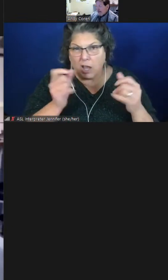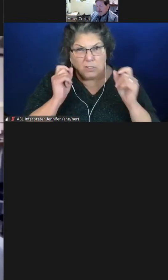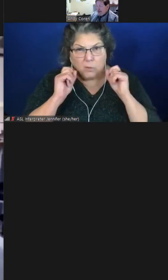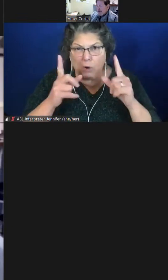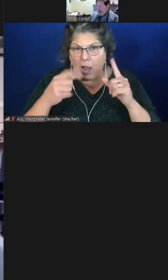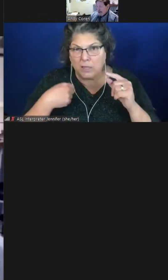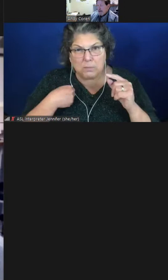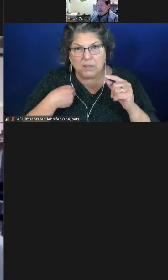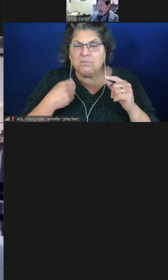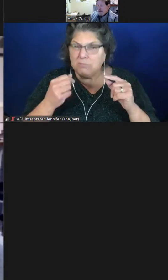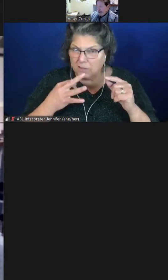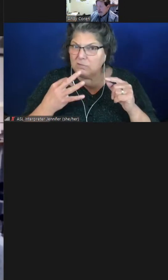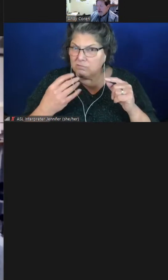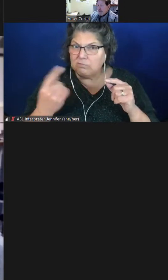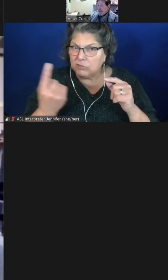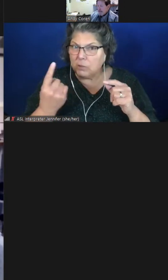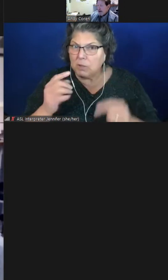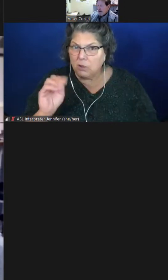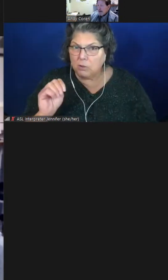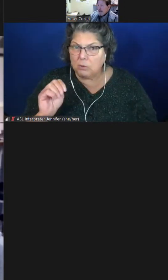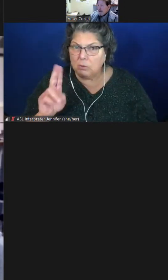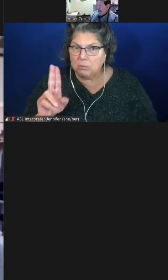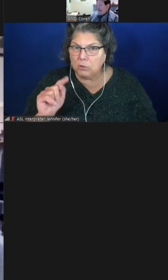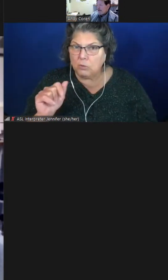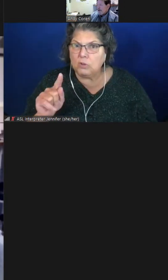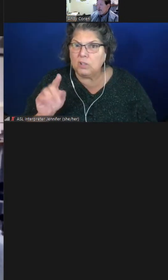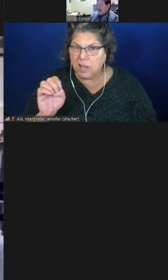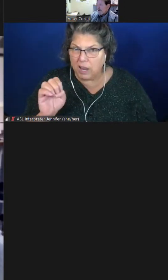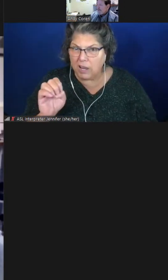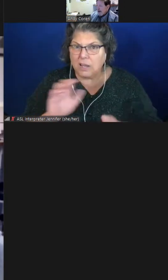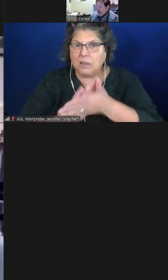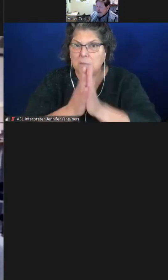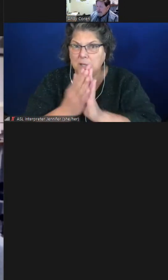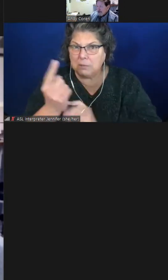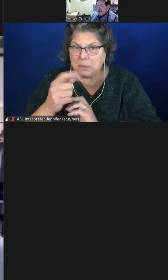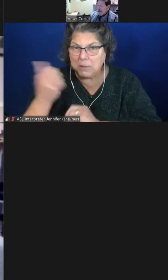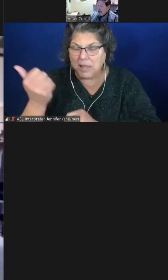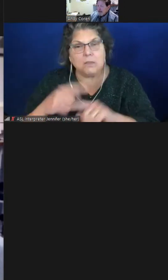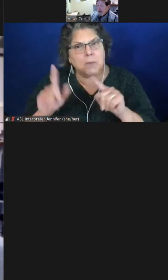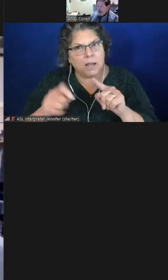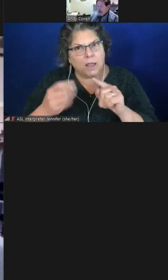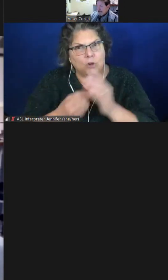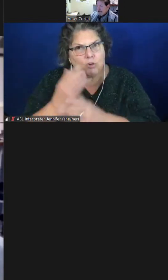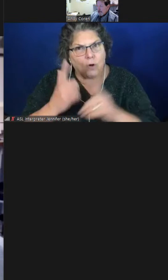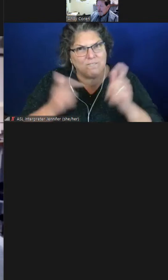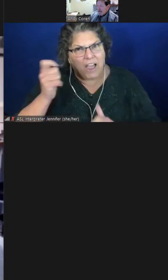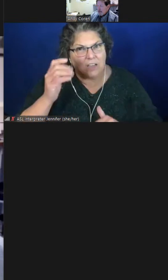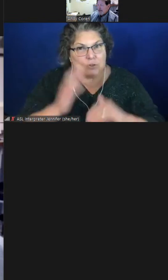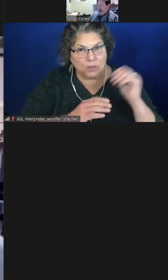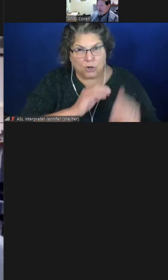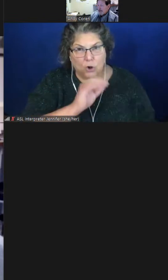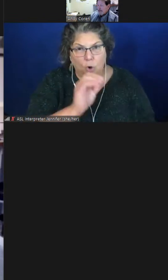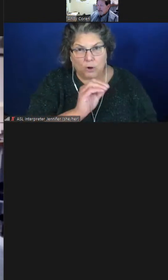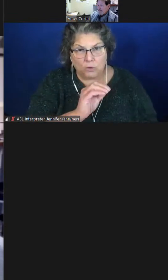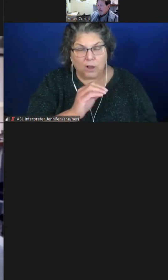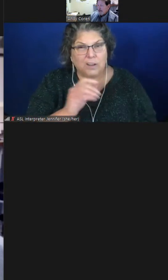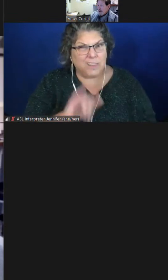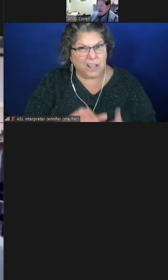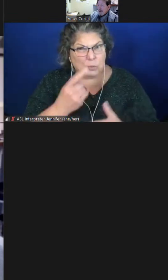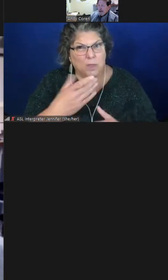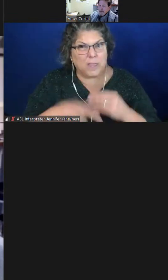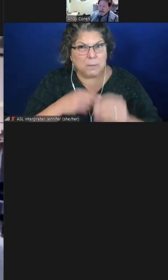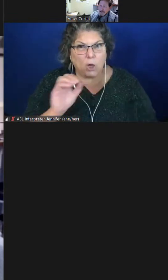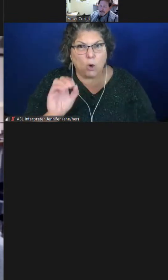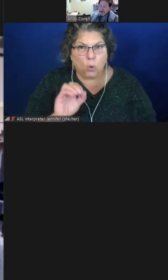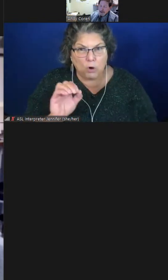a case mutate and then grow from there. It would have to grow a lot faster than Omicron. And as you know, one of the characteristics of